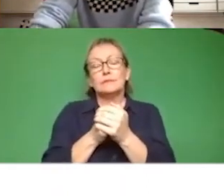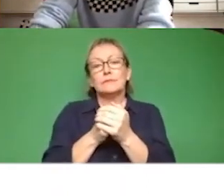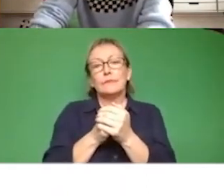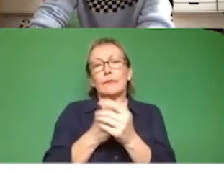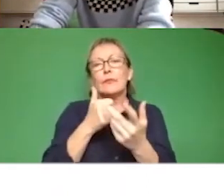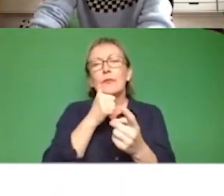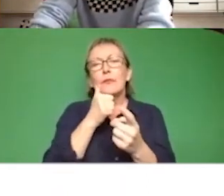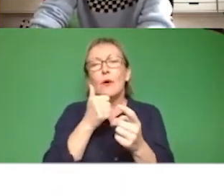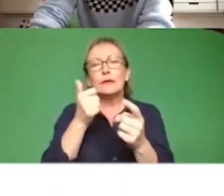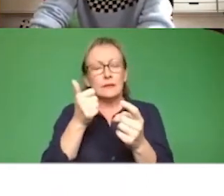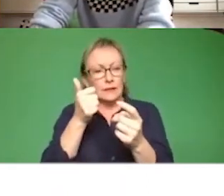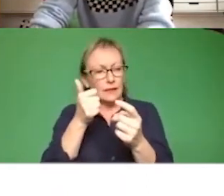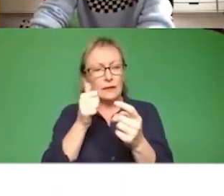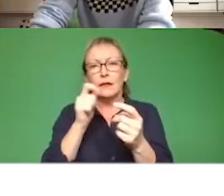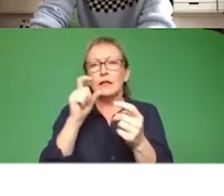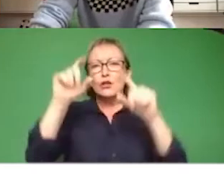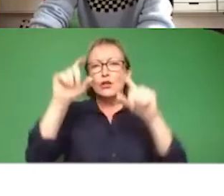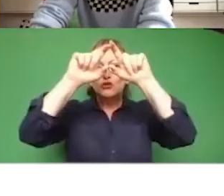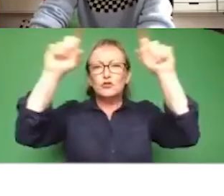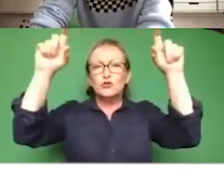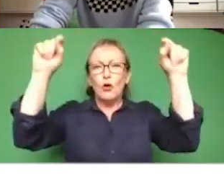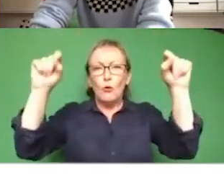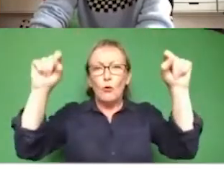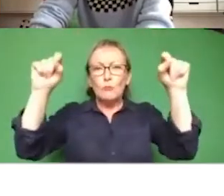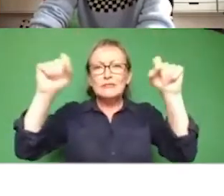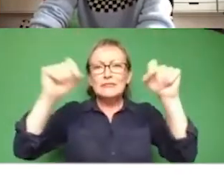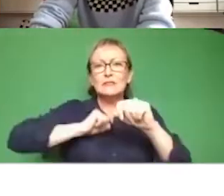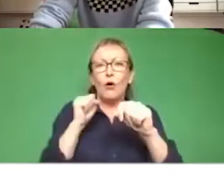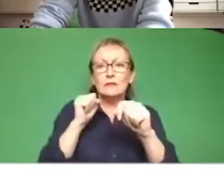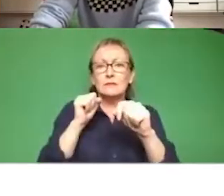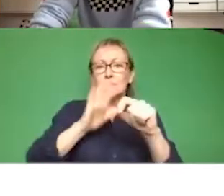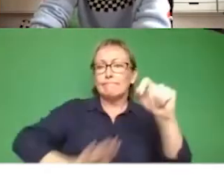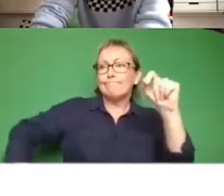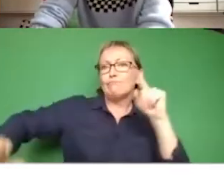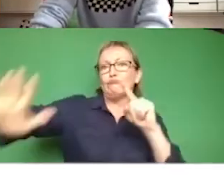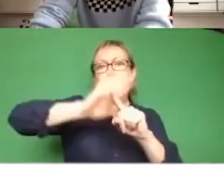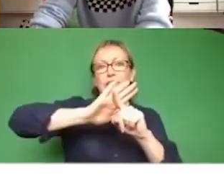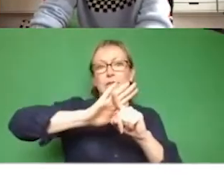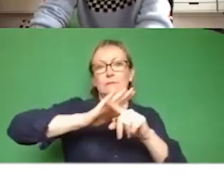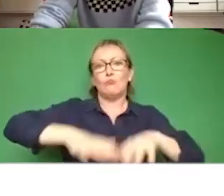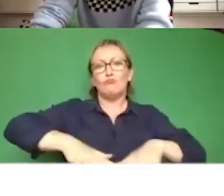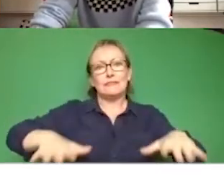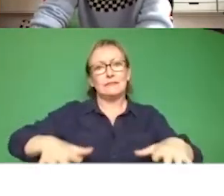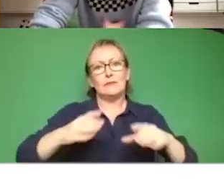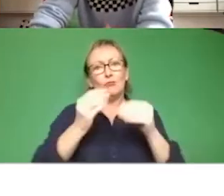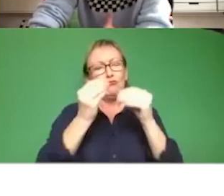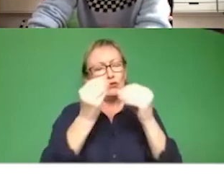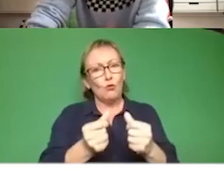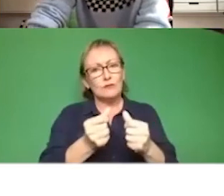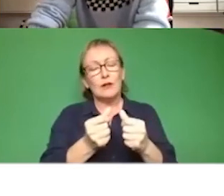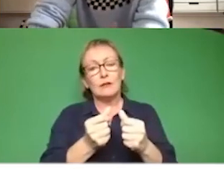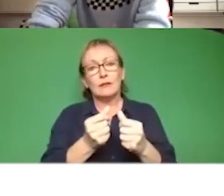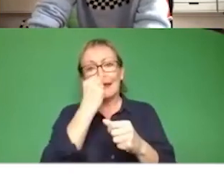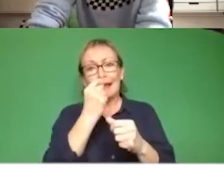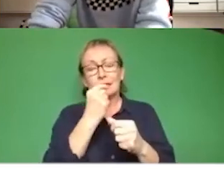your sewing machine out. I think we are, as a nation, the British, extremely resourceful, and we can make it happen. If